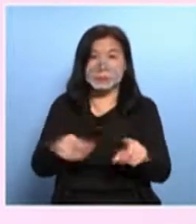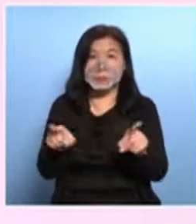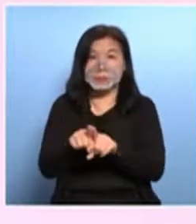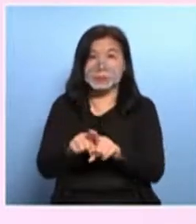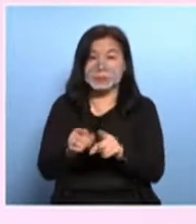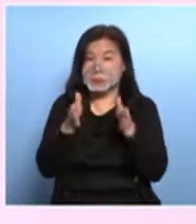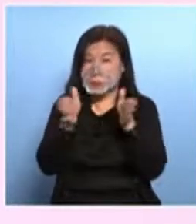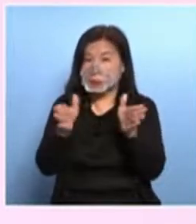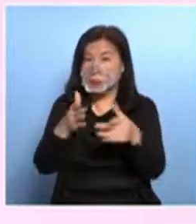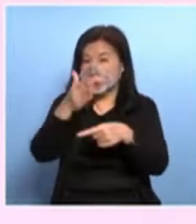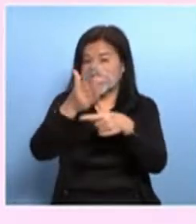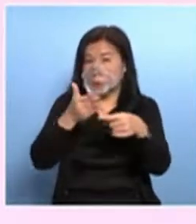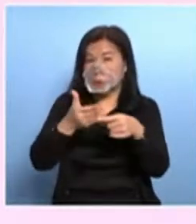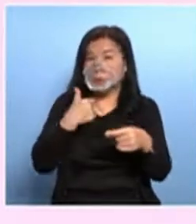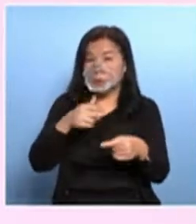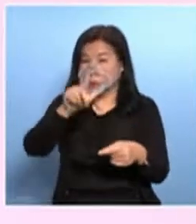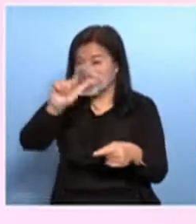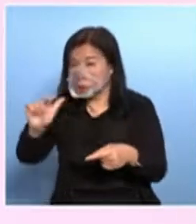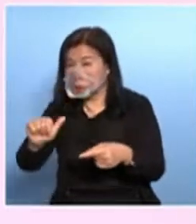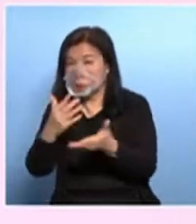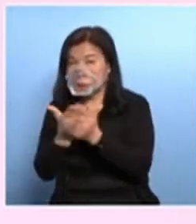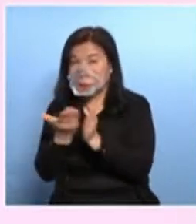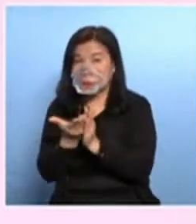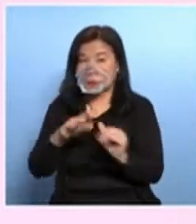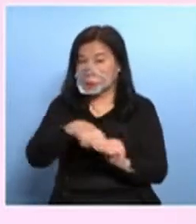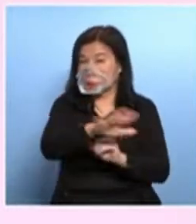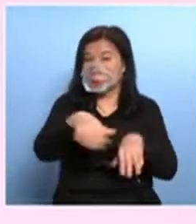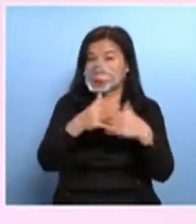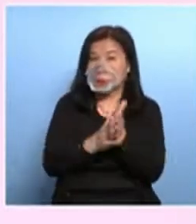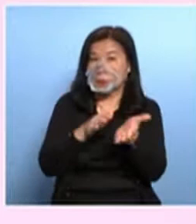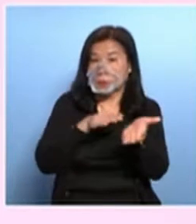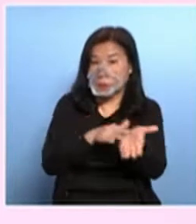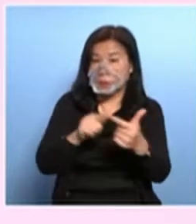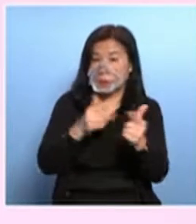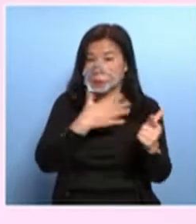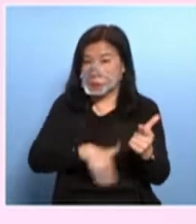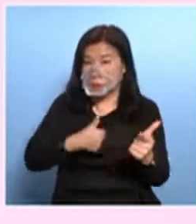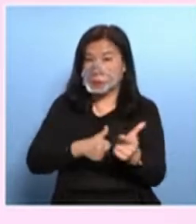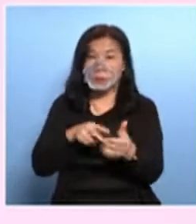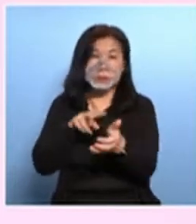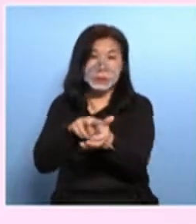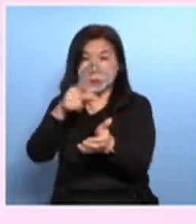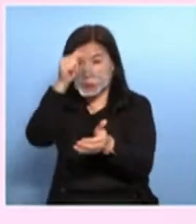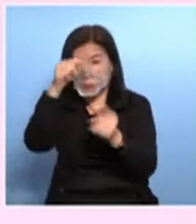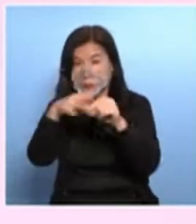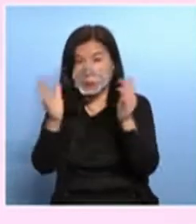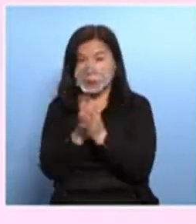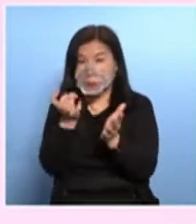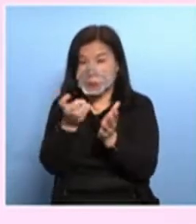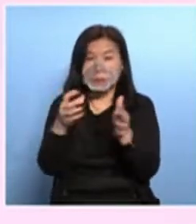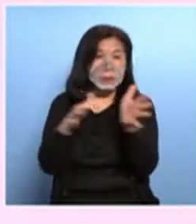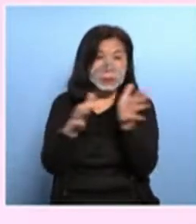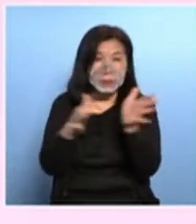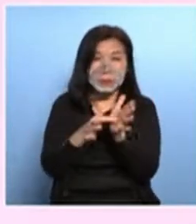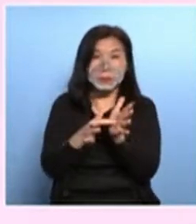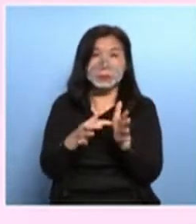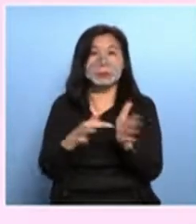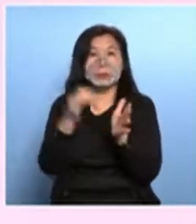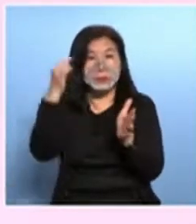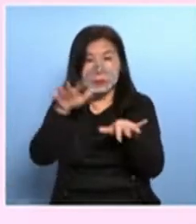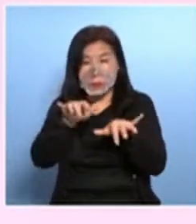in environmental, social and governance, expanded the scope of some existing professions to include experts of medical and healthcare